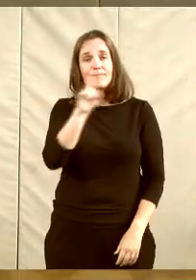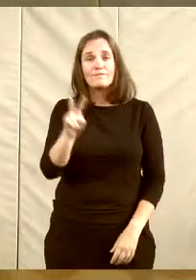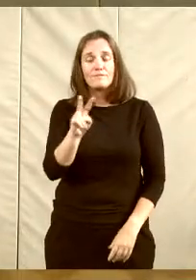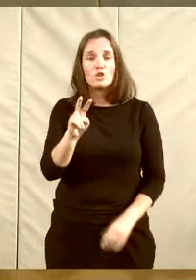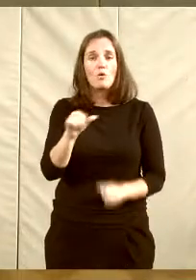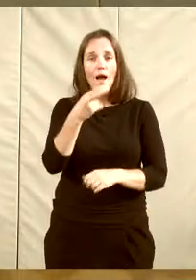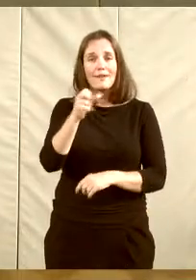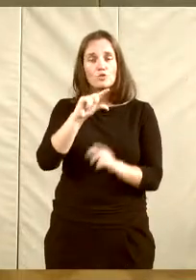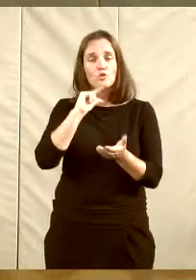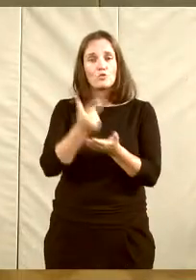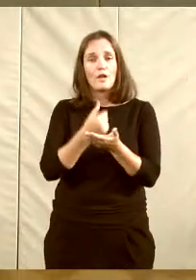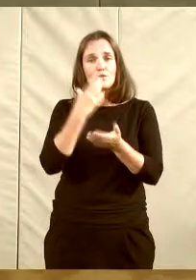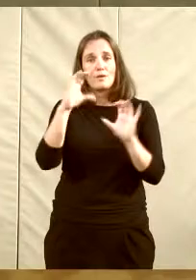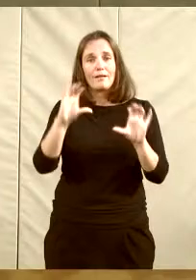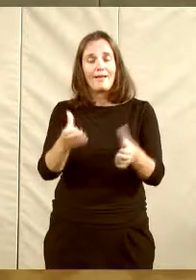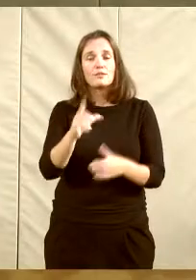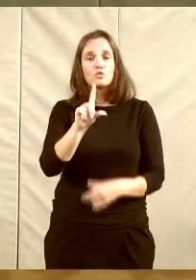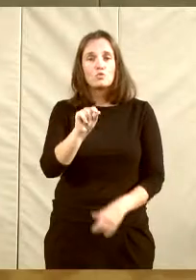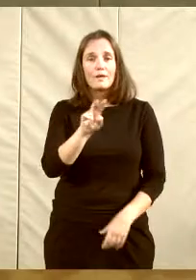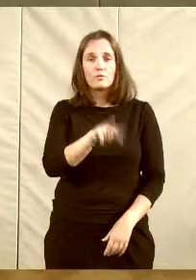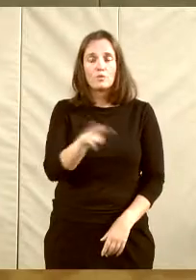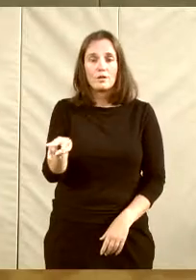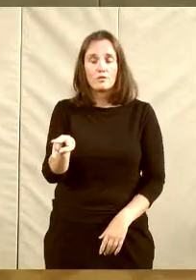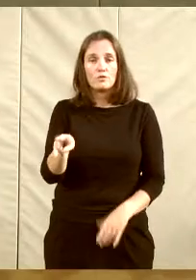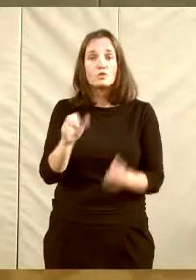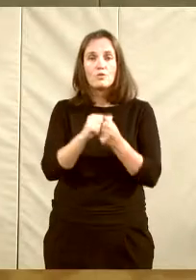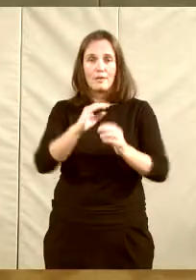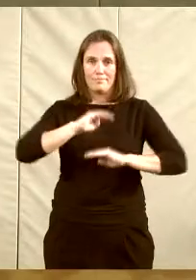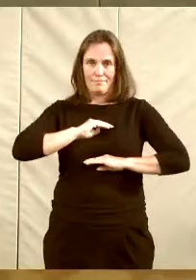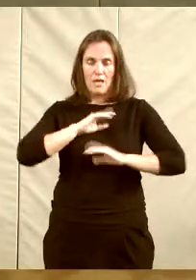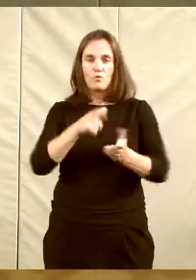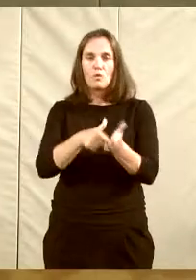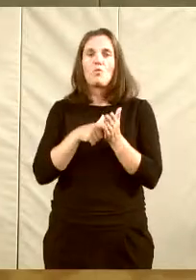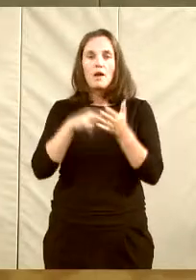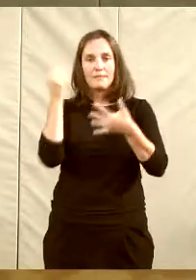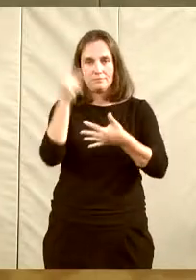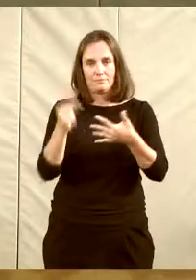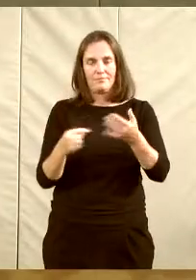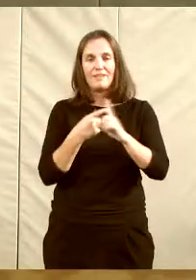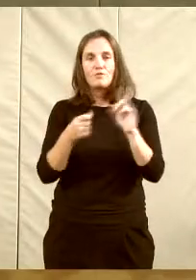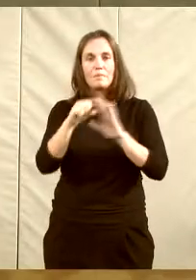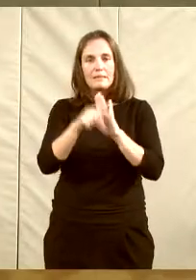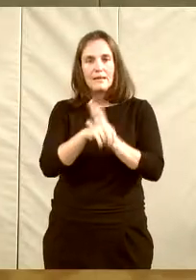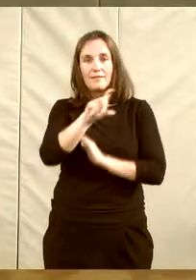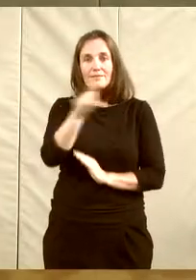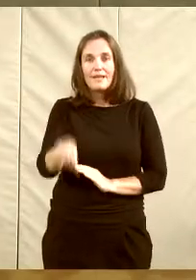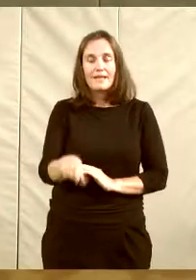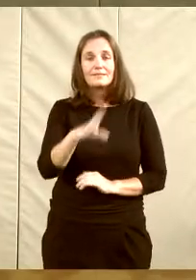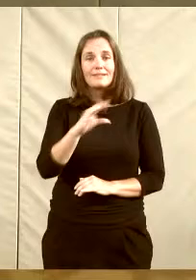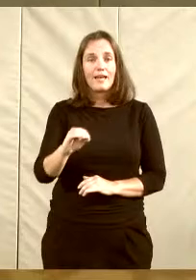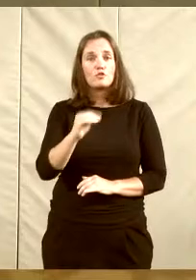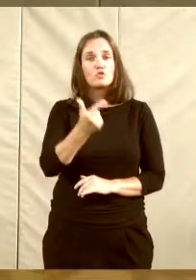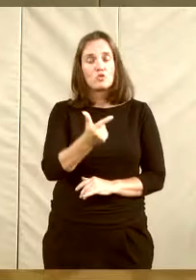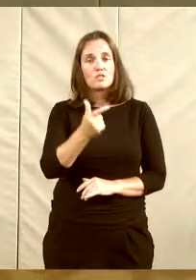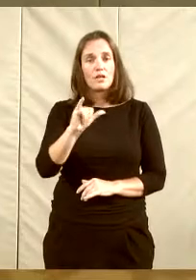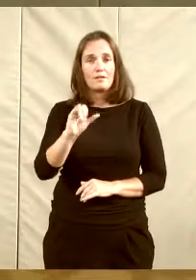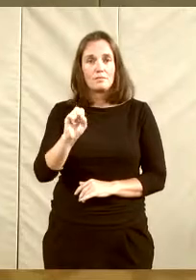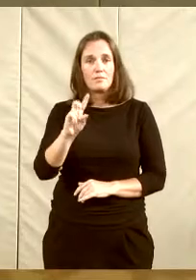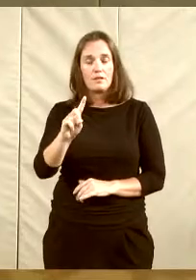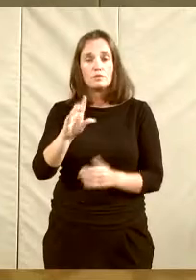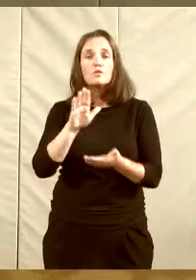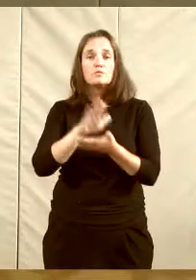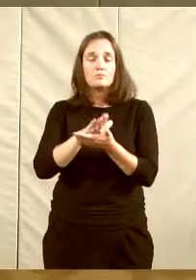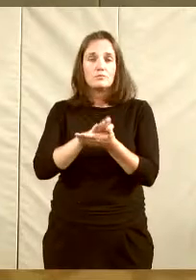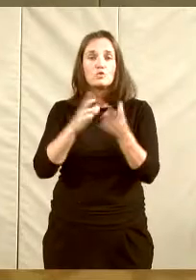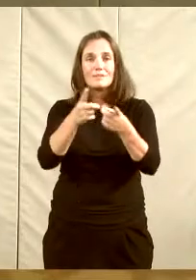graduating class of 2022, have met the requirements as determined by the state of Texas and the Georgetown Independent School District Board